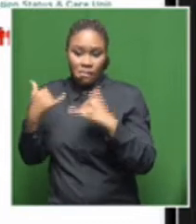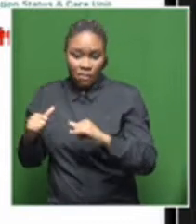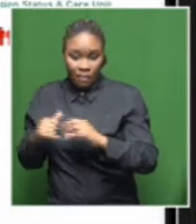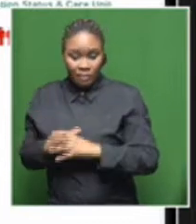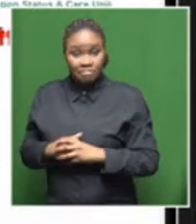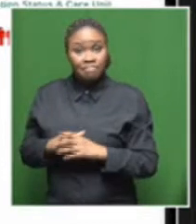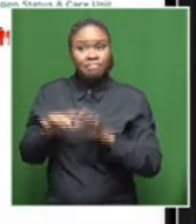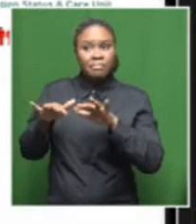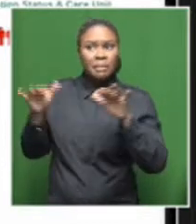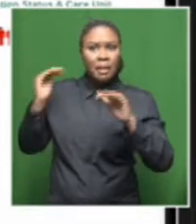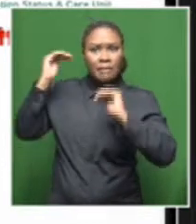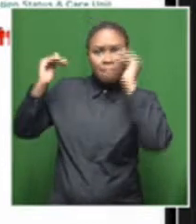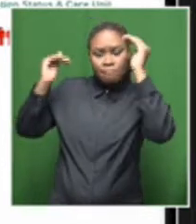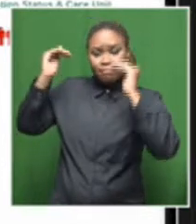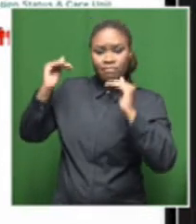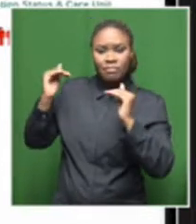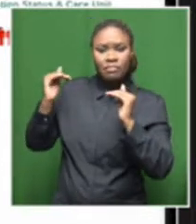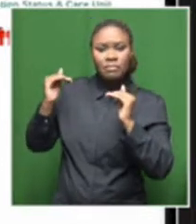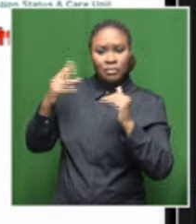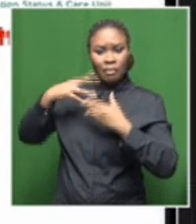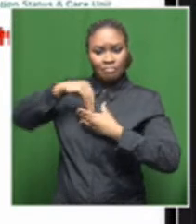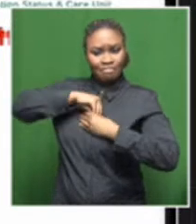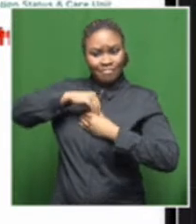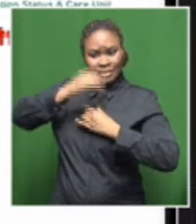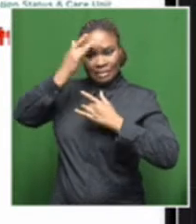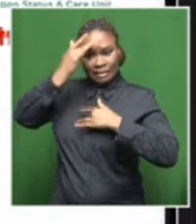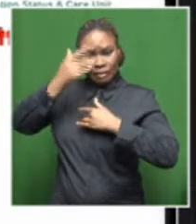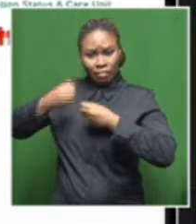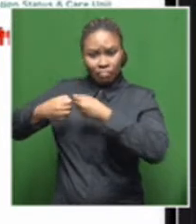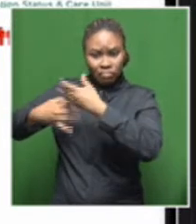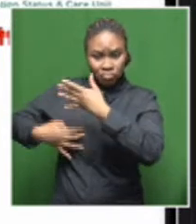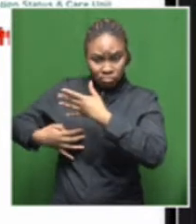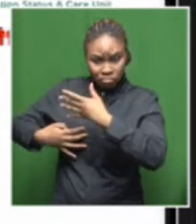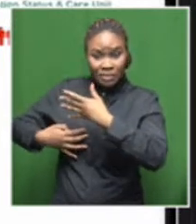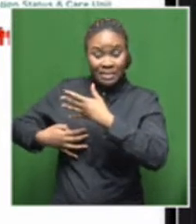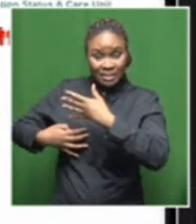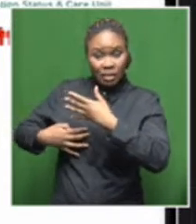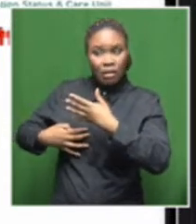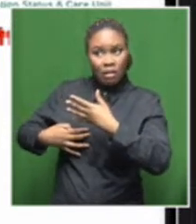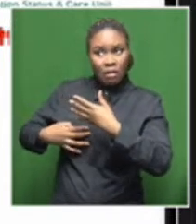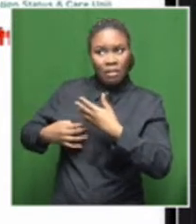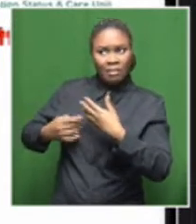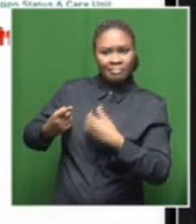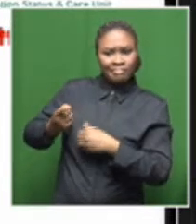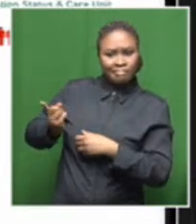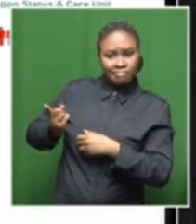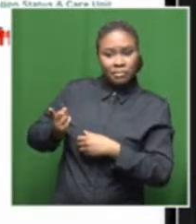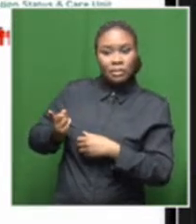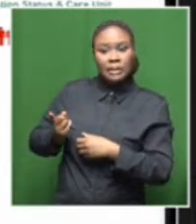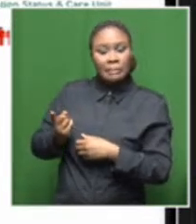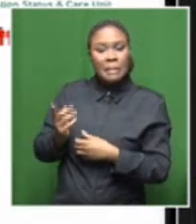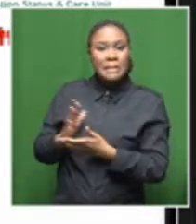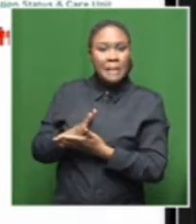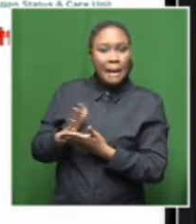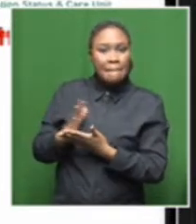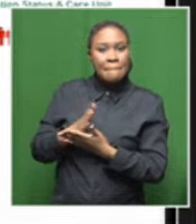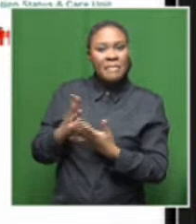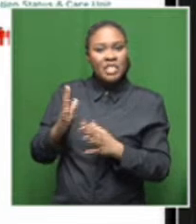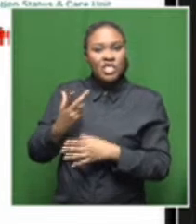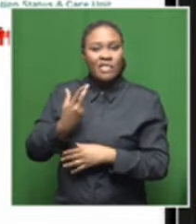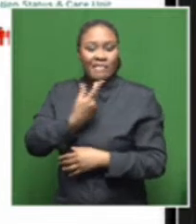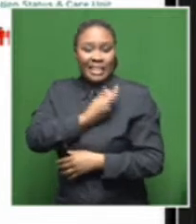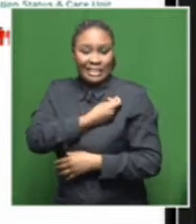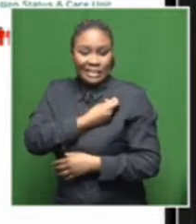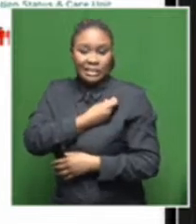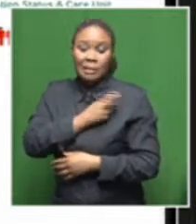comorbidities, more chronic diseases, there is a larger number of people where there is, let's call it immune escape. They've been vaccinated,